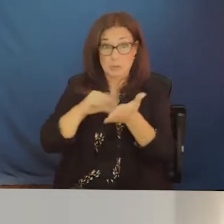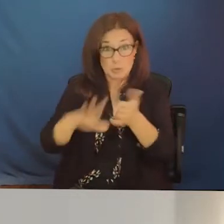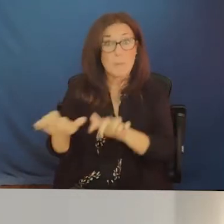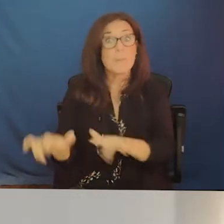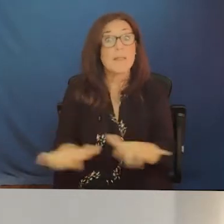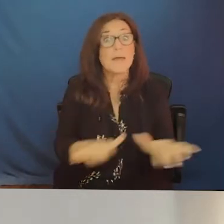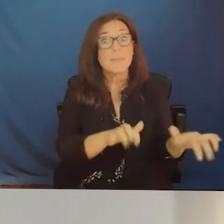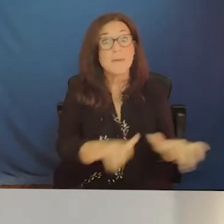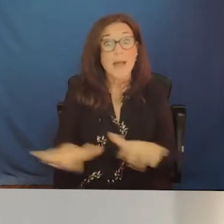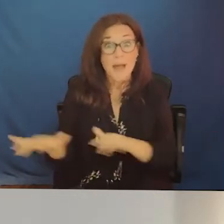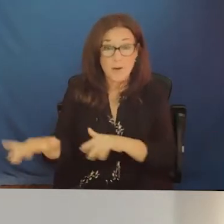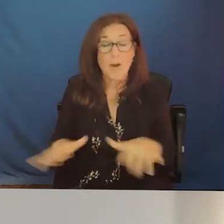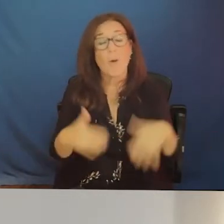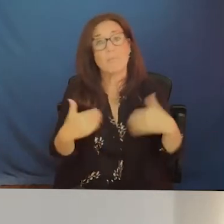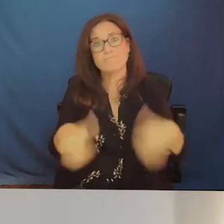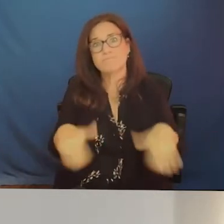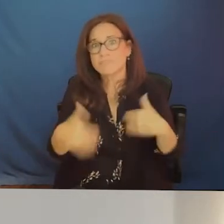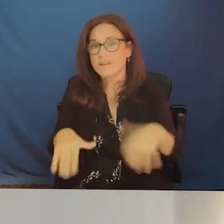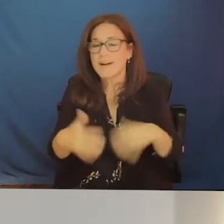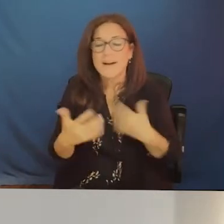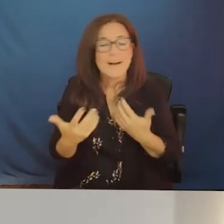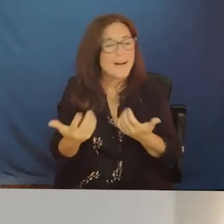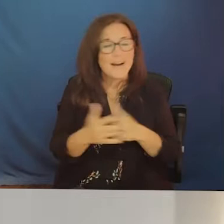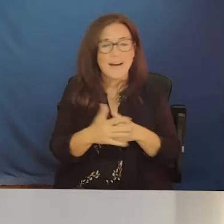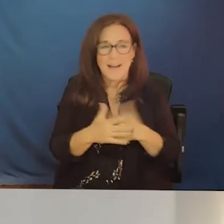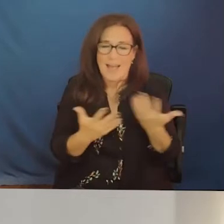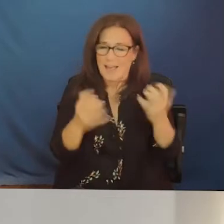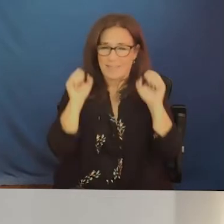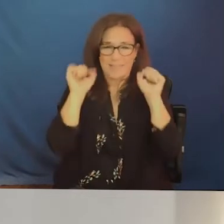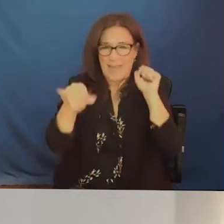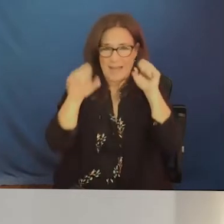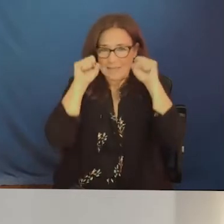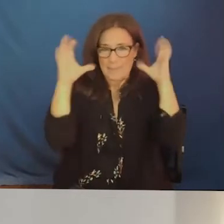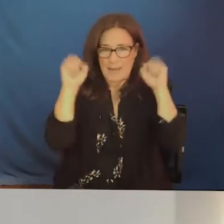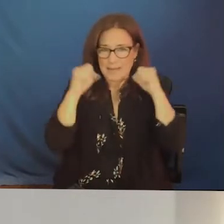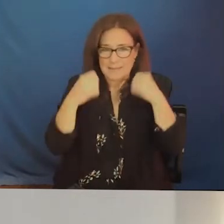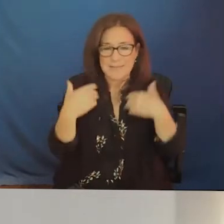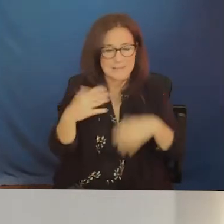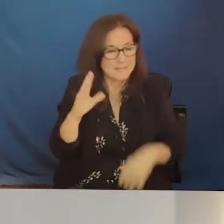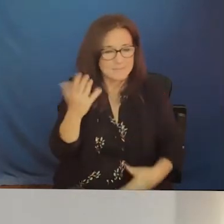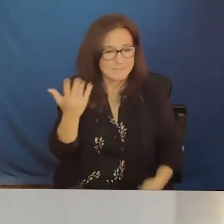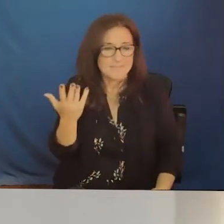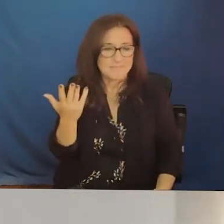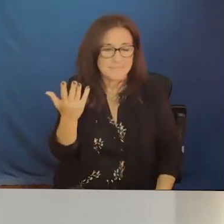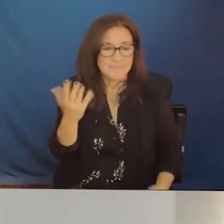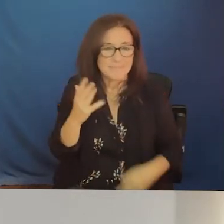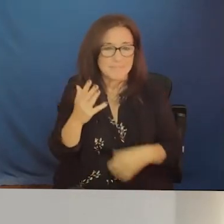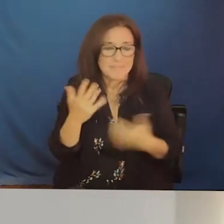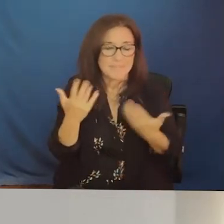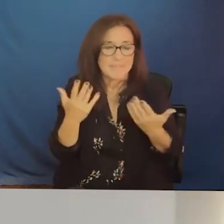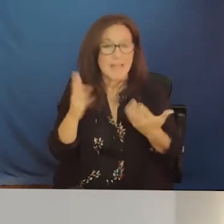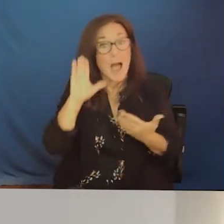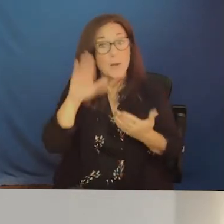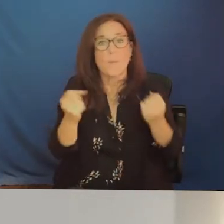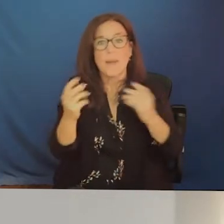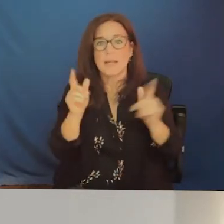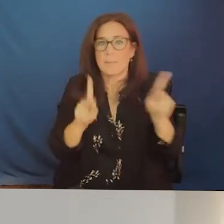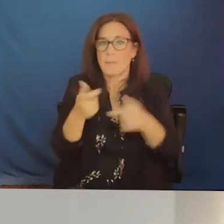accompany the play, and just amazing. I know that many folks saw it on Zoom, so I